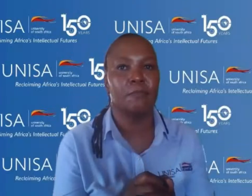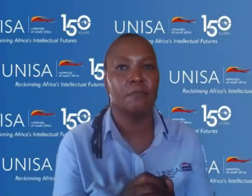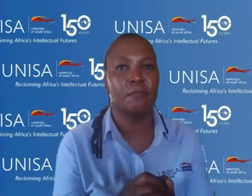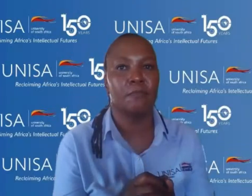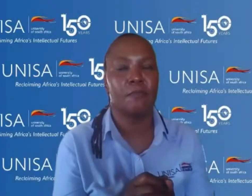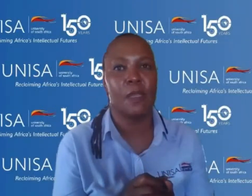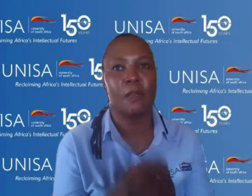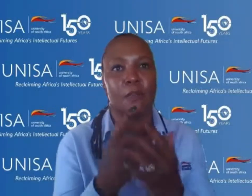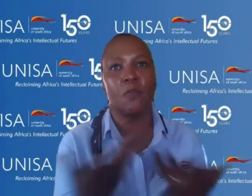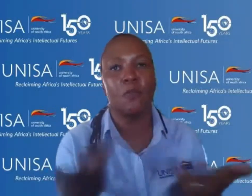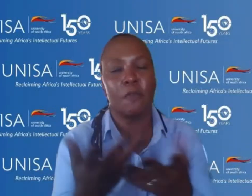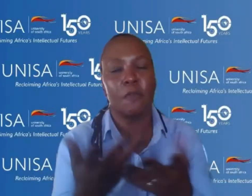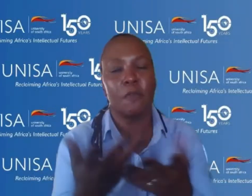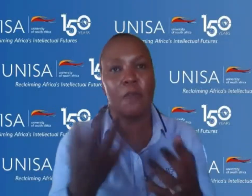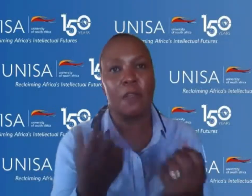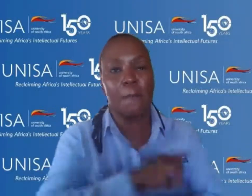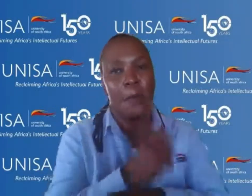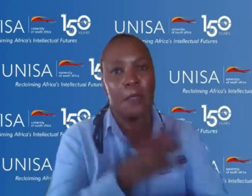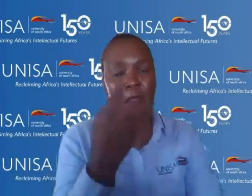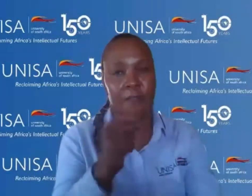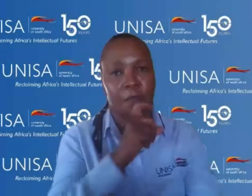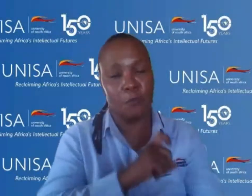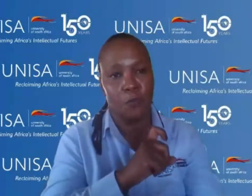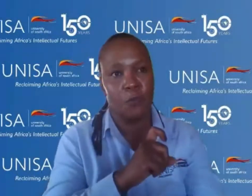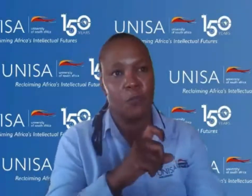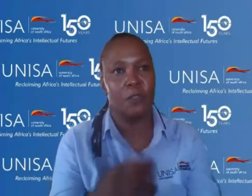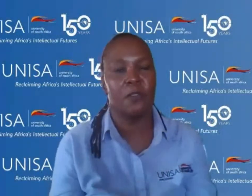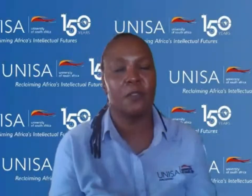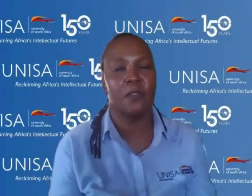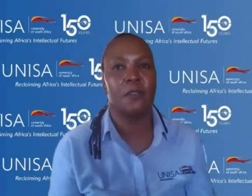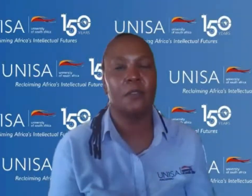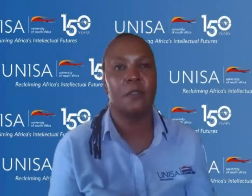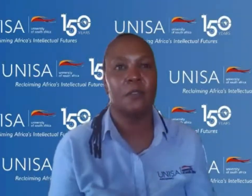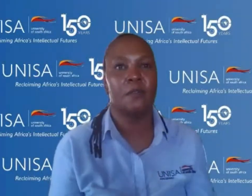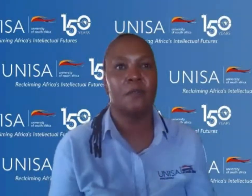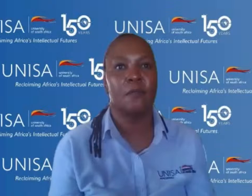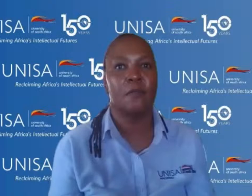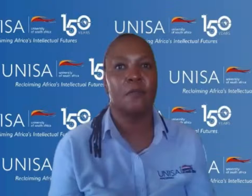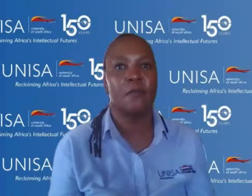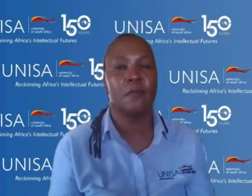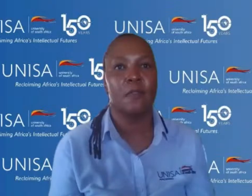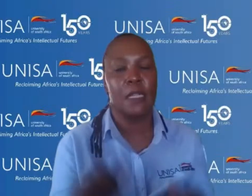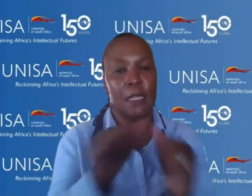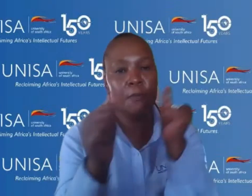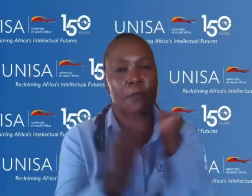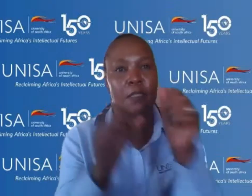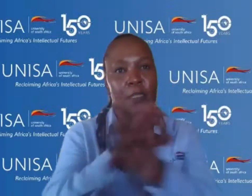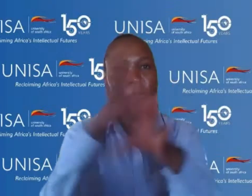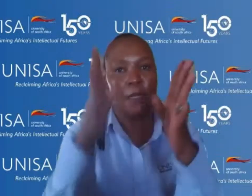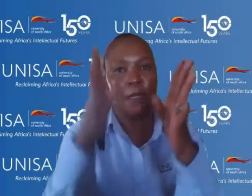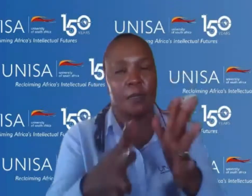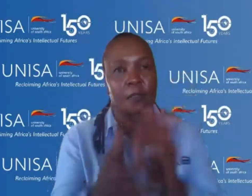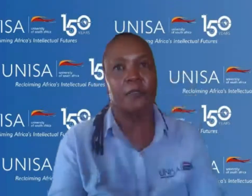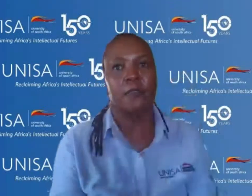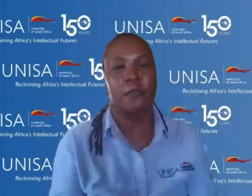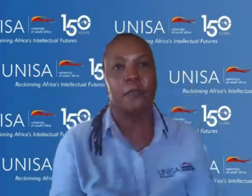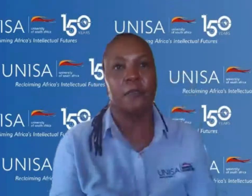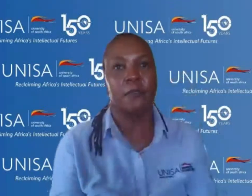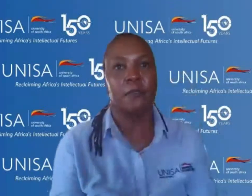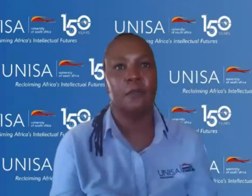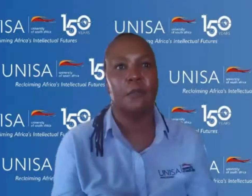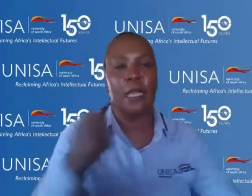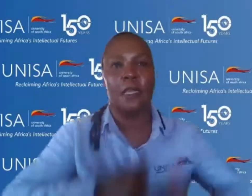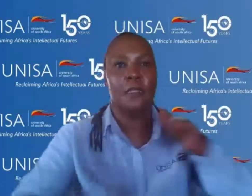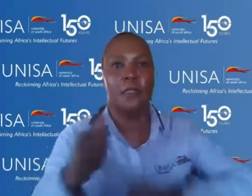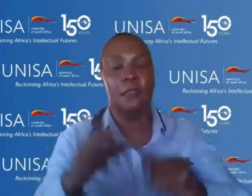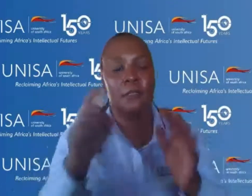whatever powers that I had over to the Deputy Director, the Acting Deputy Director